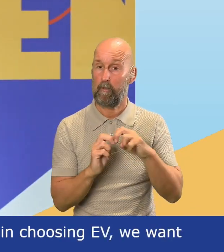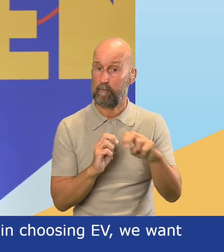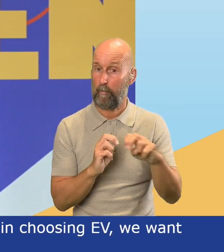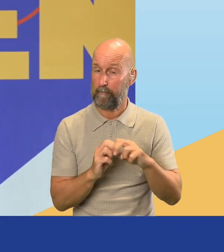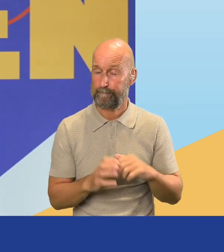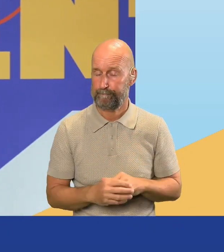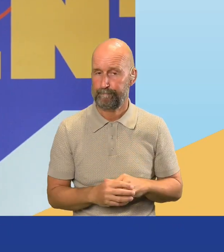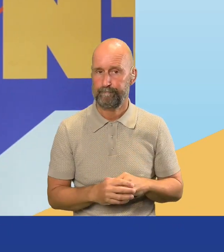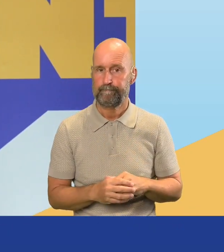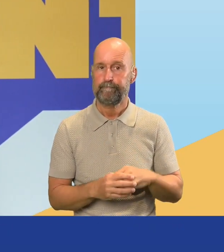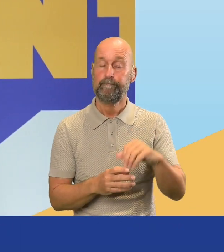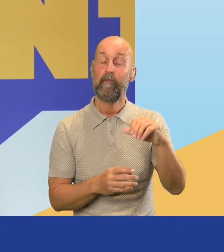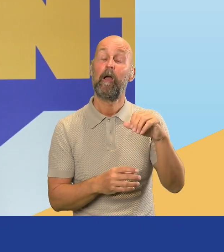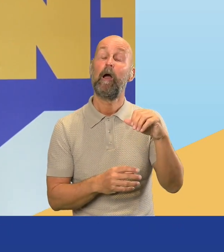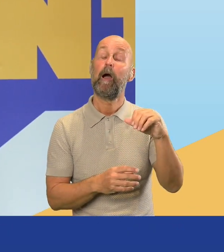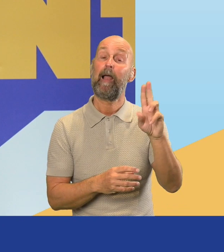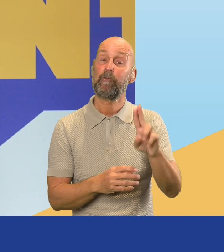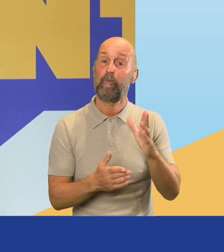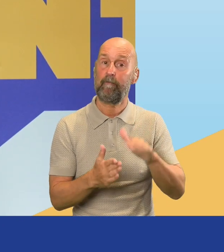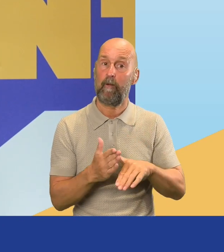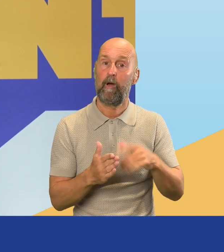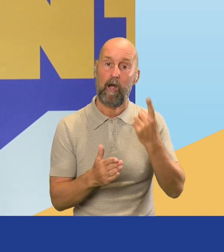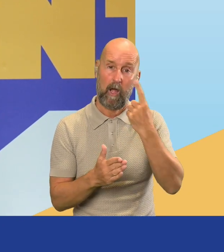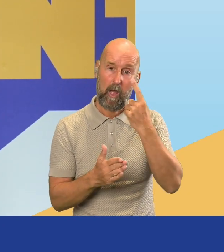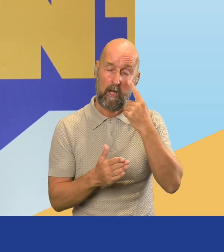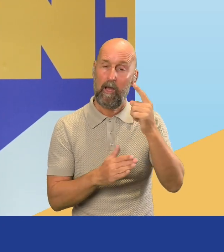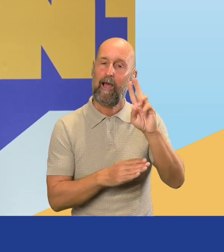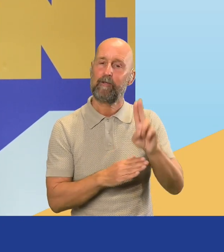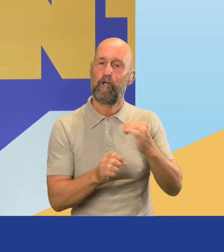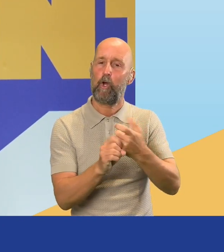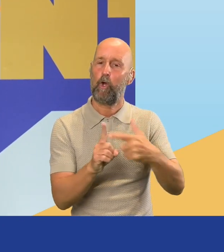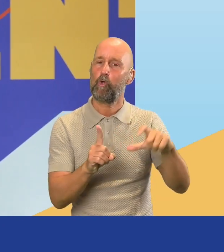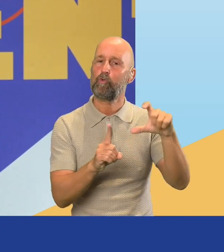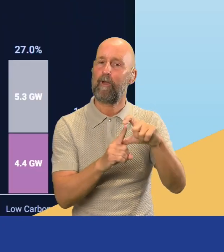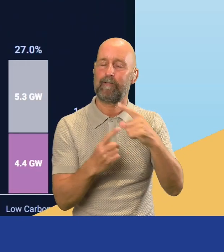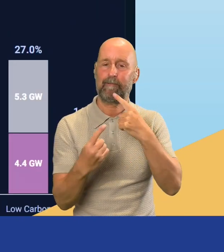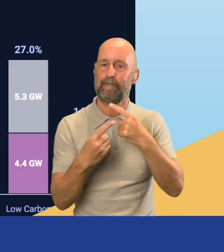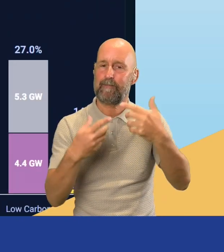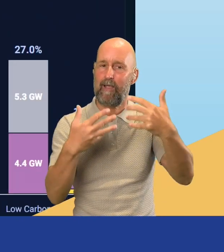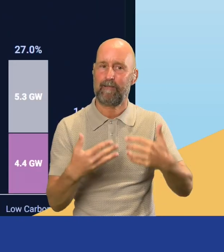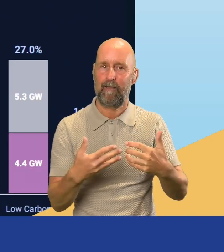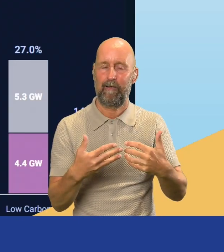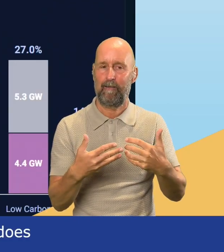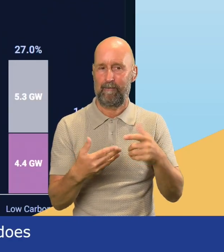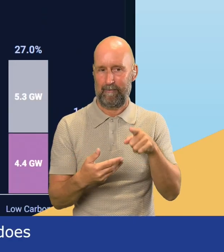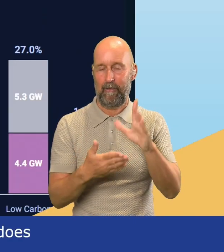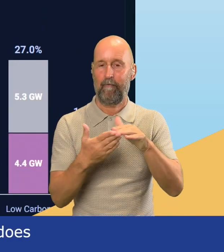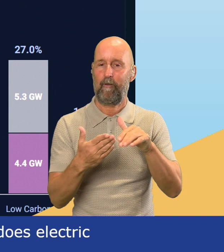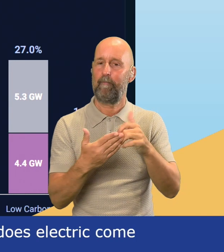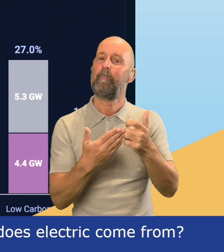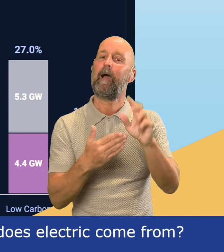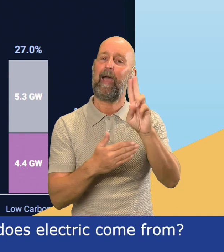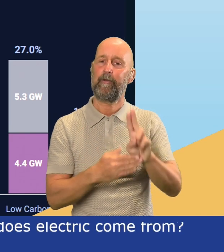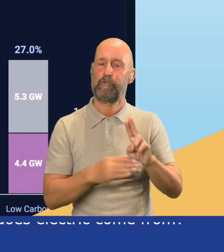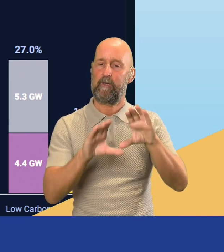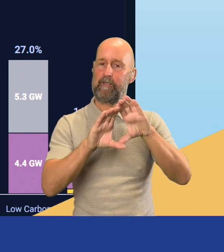where does the electricity come from to charge an EV? Well, we have to look at our grid for that. And a great source of data is from energydashboard.co.uk.